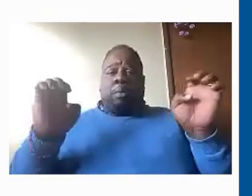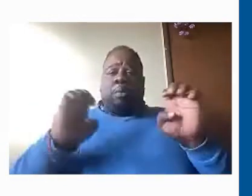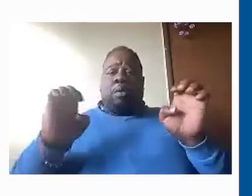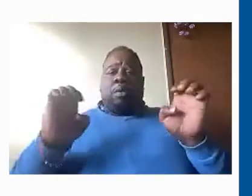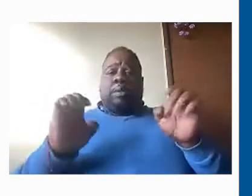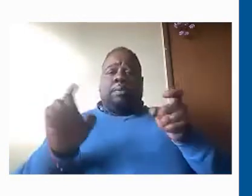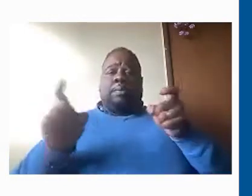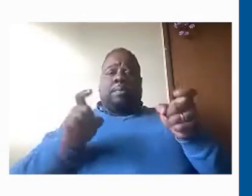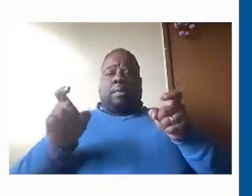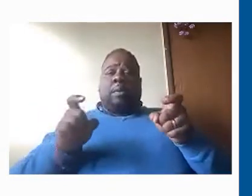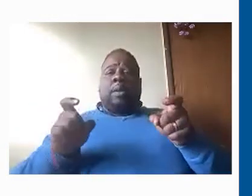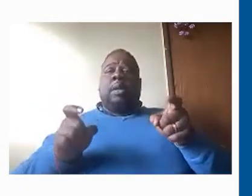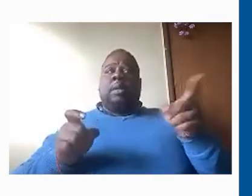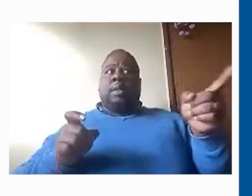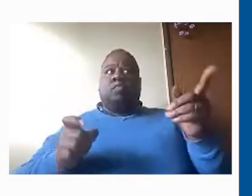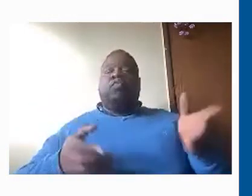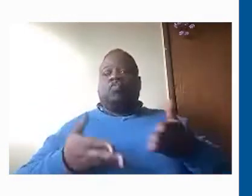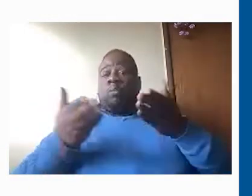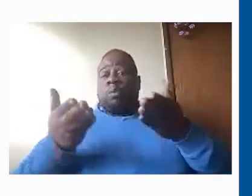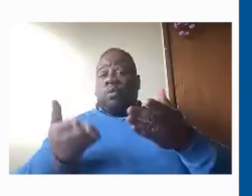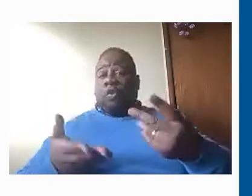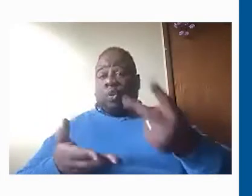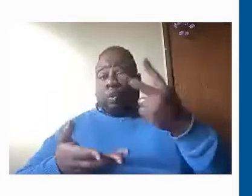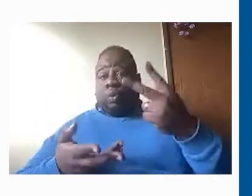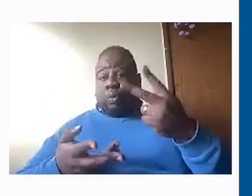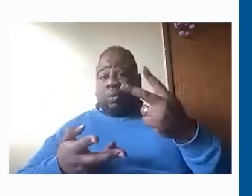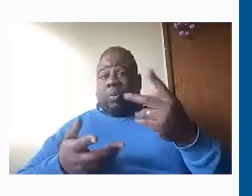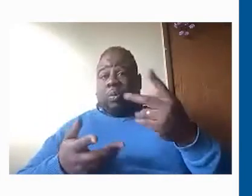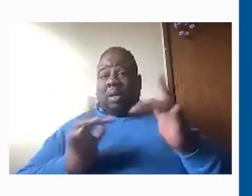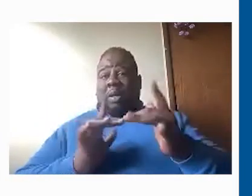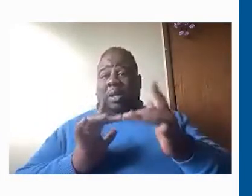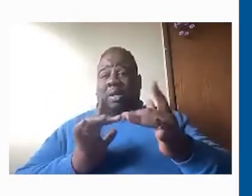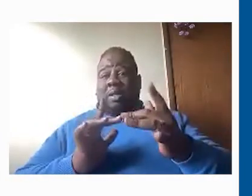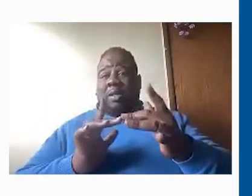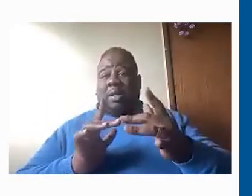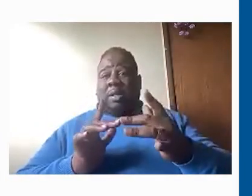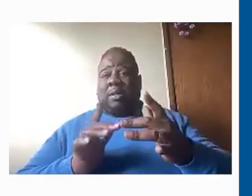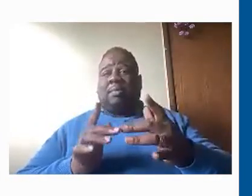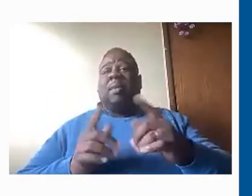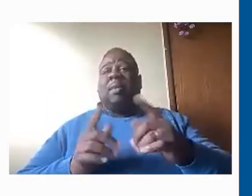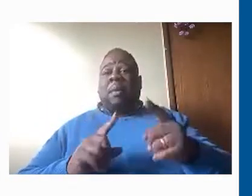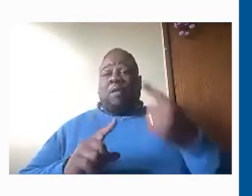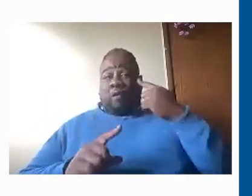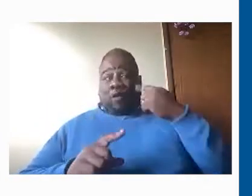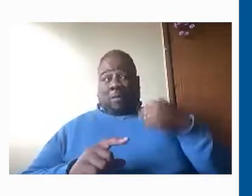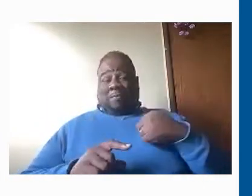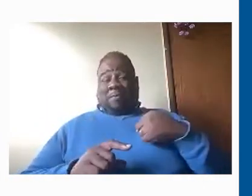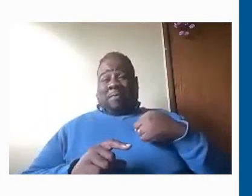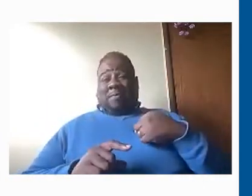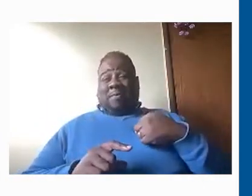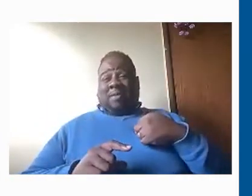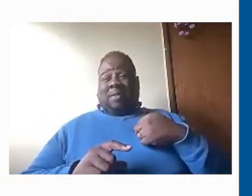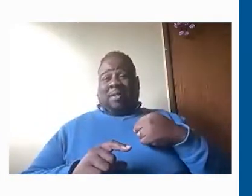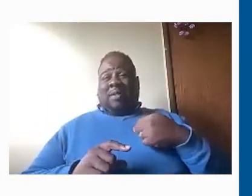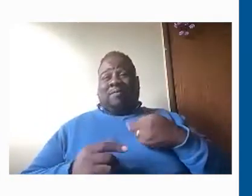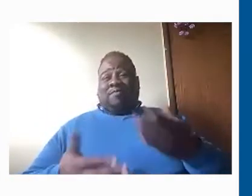having 2 contacts. I would recommend having more than that. It's really a good idea to have backups for all areas of